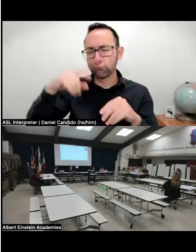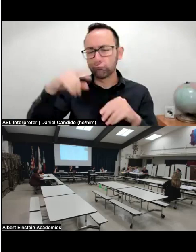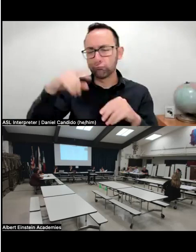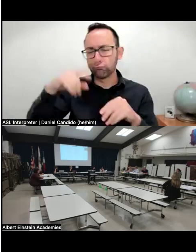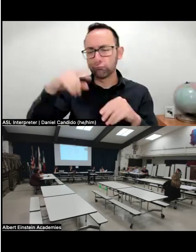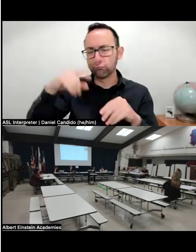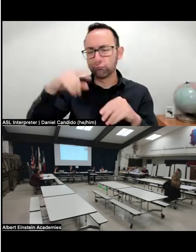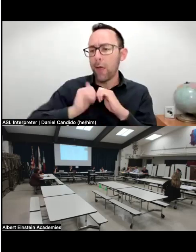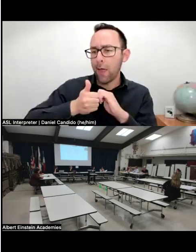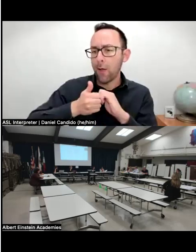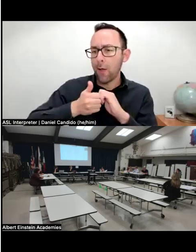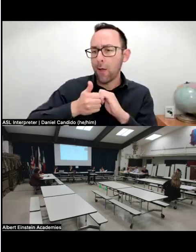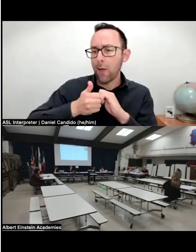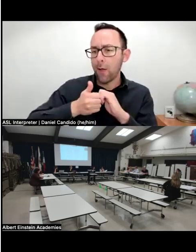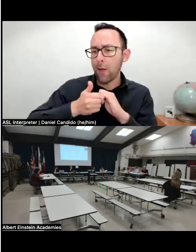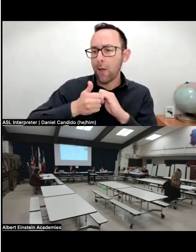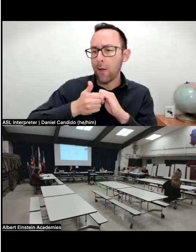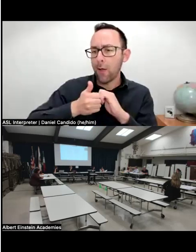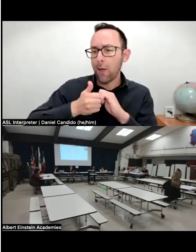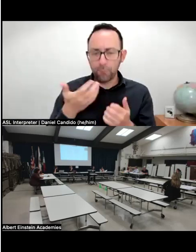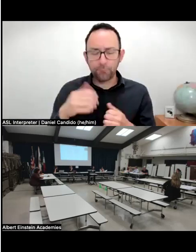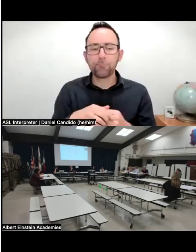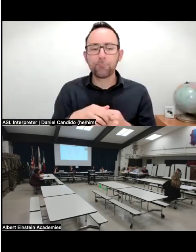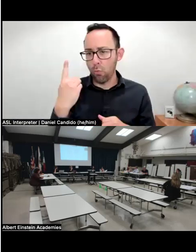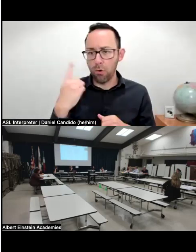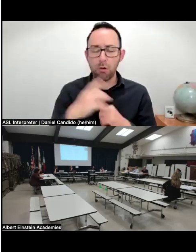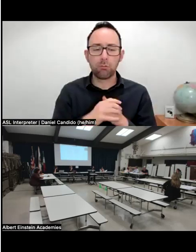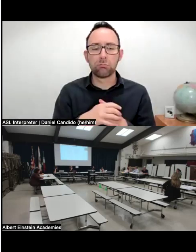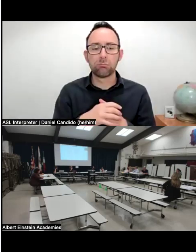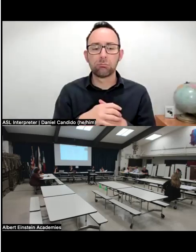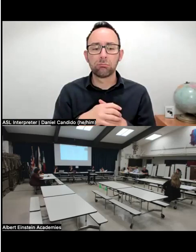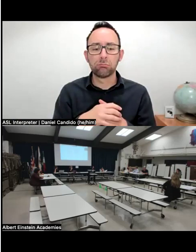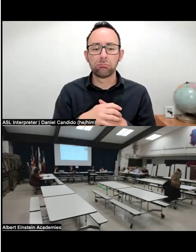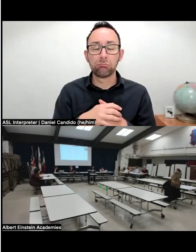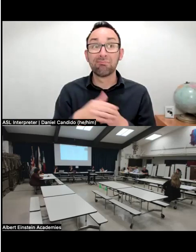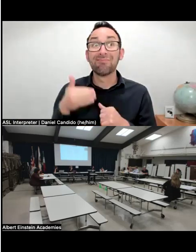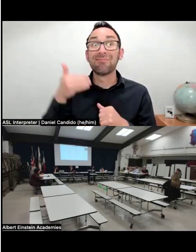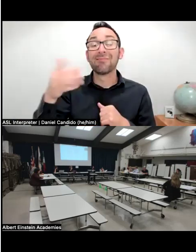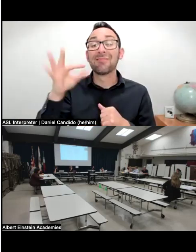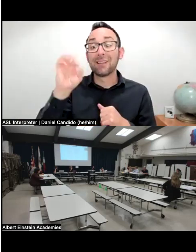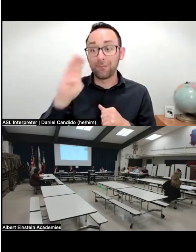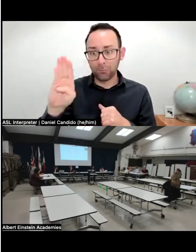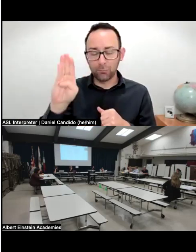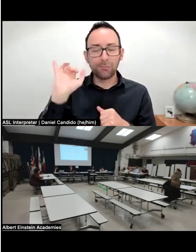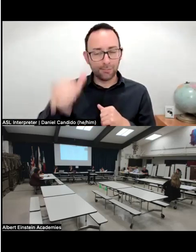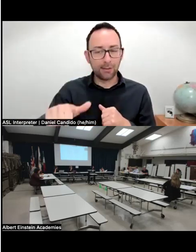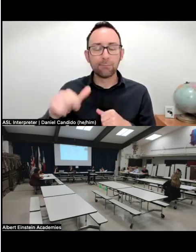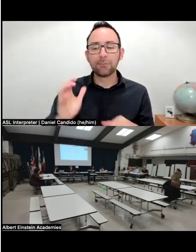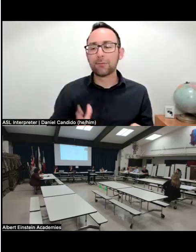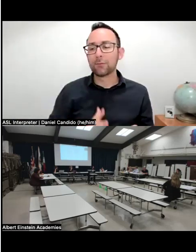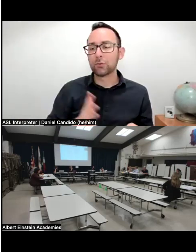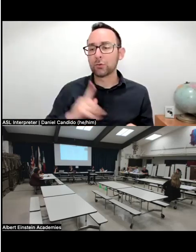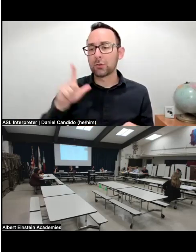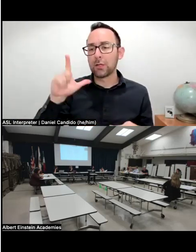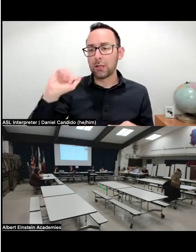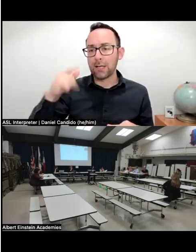and Title I, and then everybody comes together in February and has an LCAP workshop. And